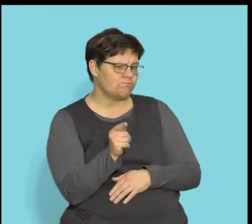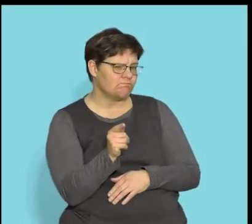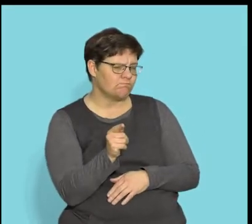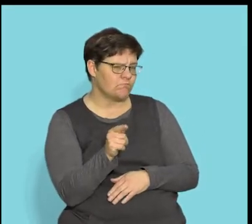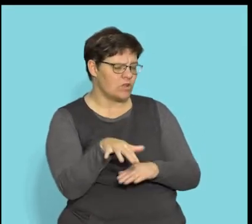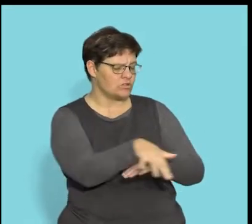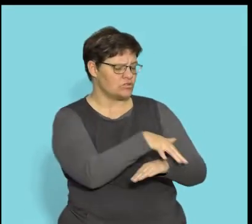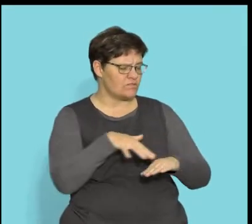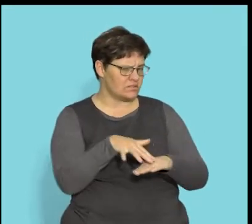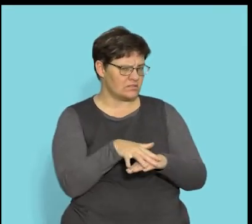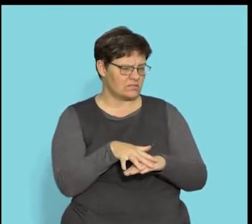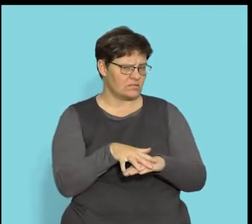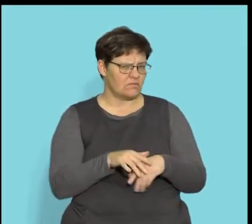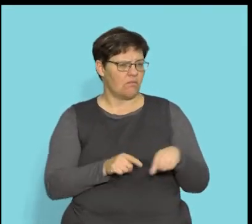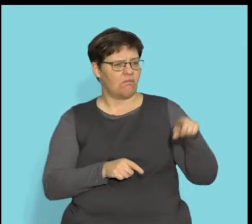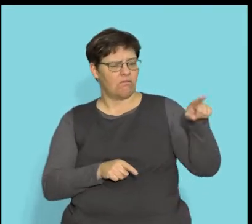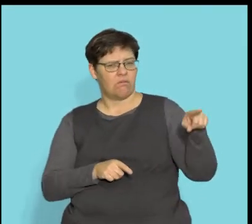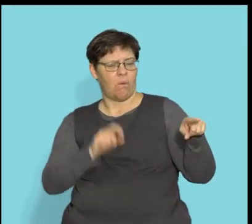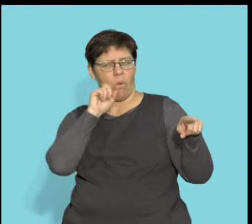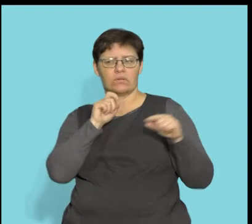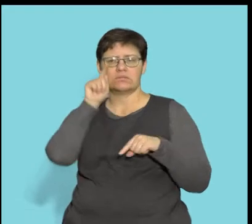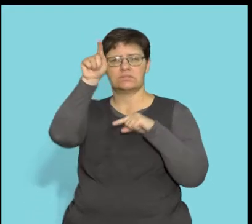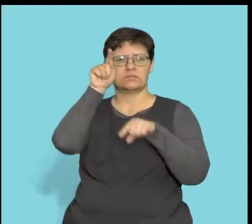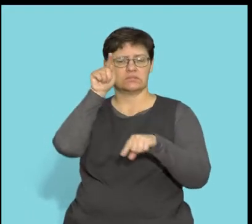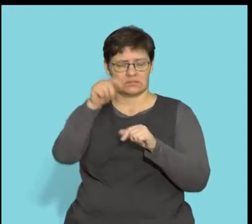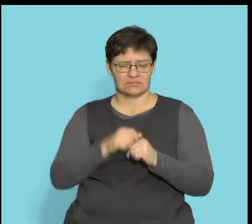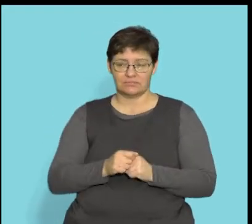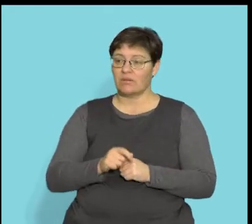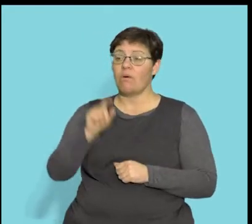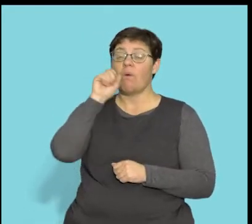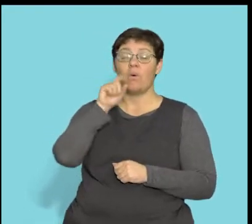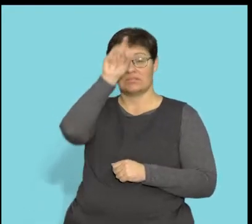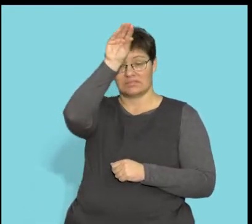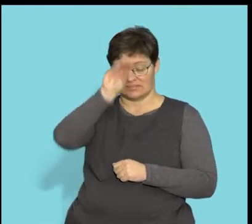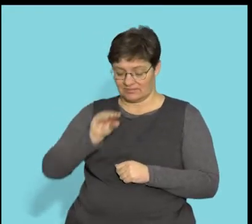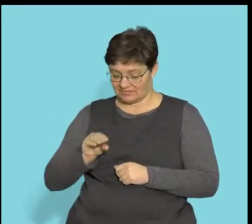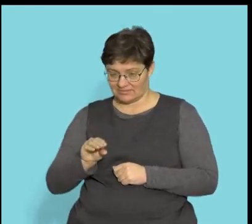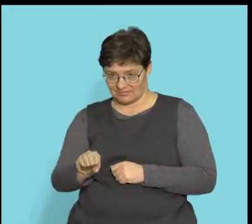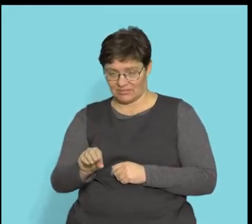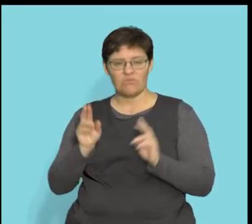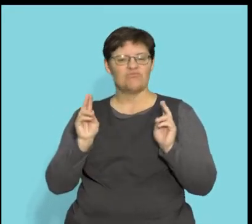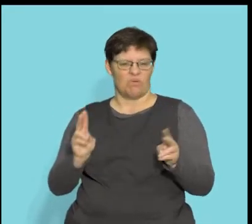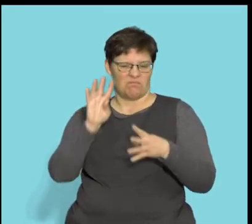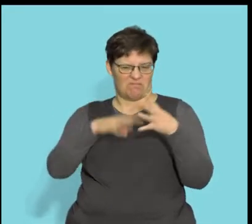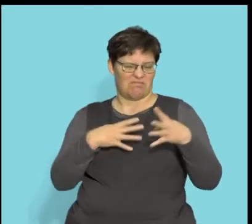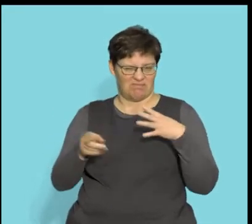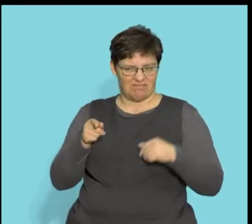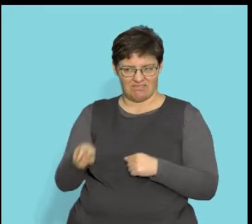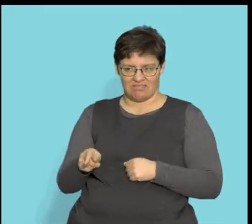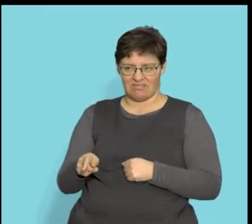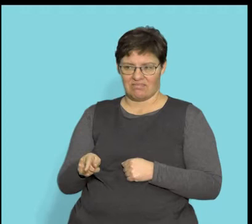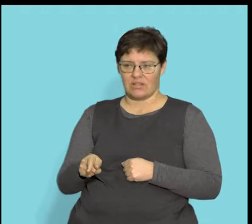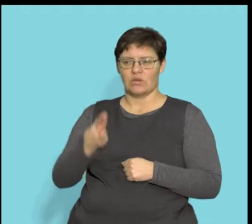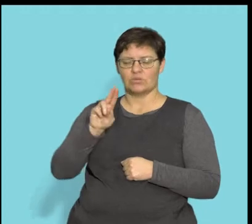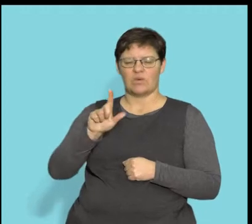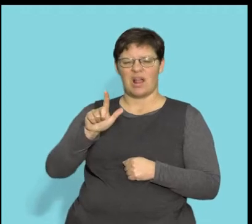surface area in terms of my old surface area? My old surface area is the normal formula,